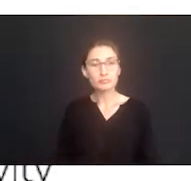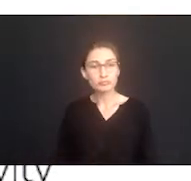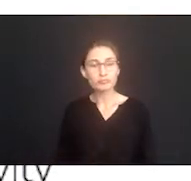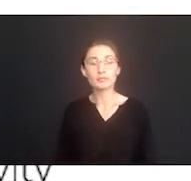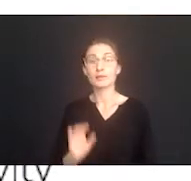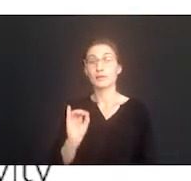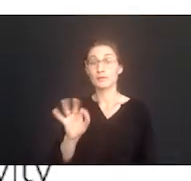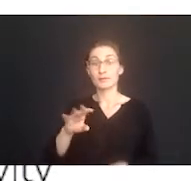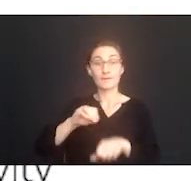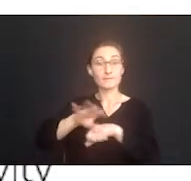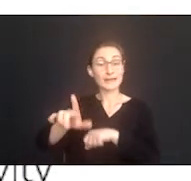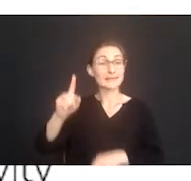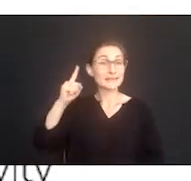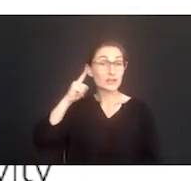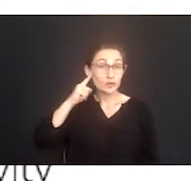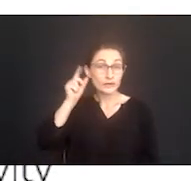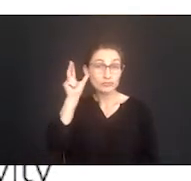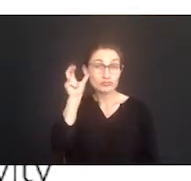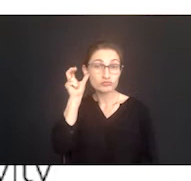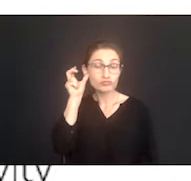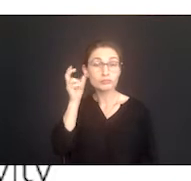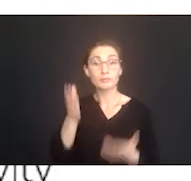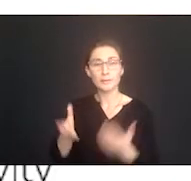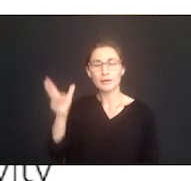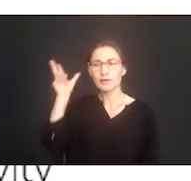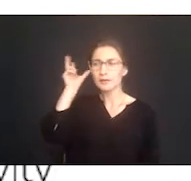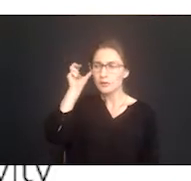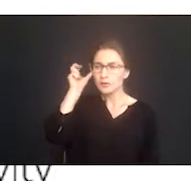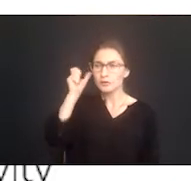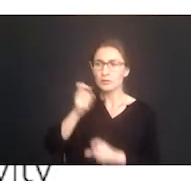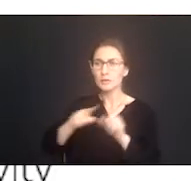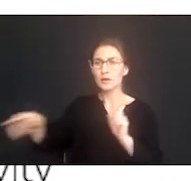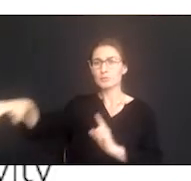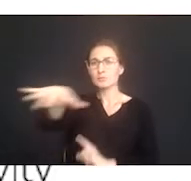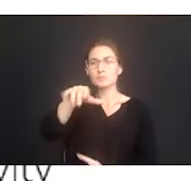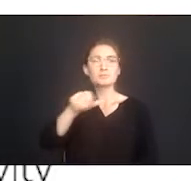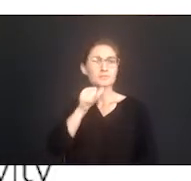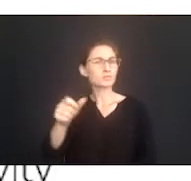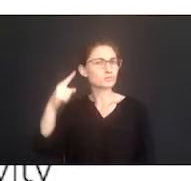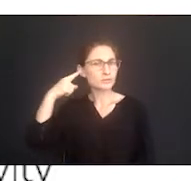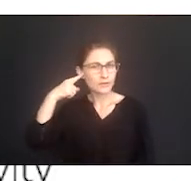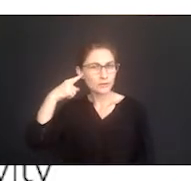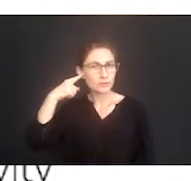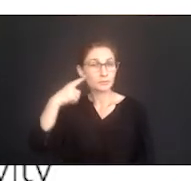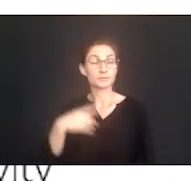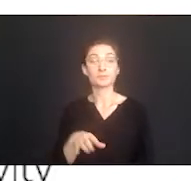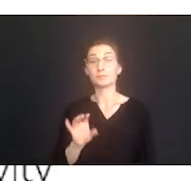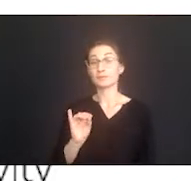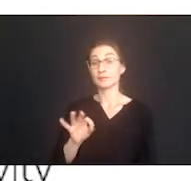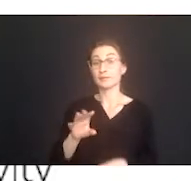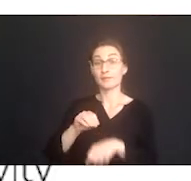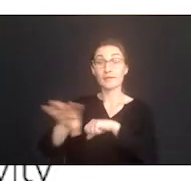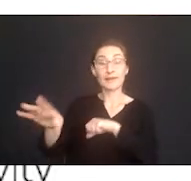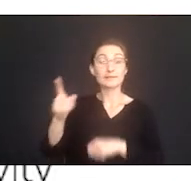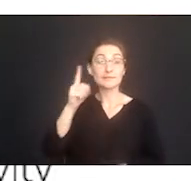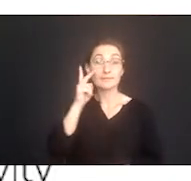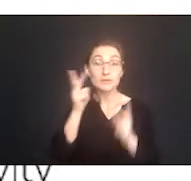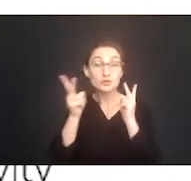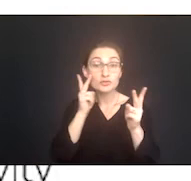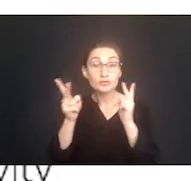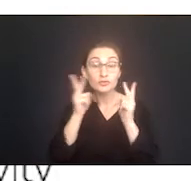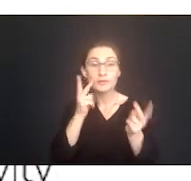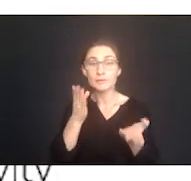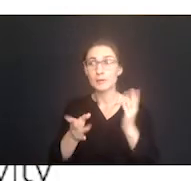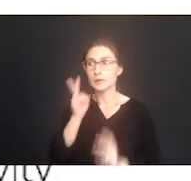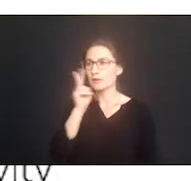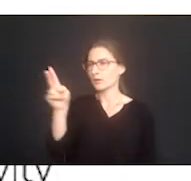sense of hearing, they may say, I hear something that no one else is hearing. Or if it's affecting their sense of sight, they may see